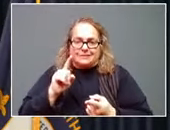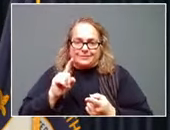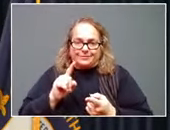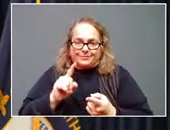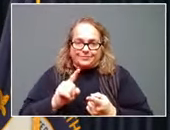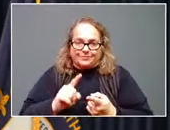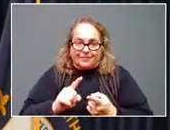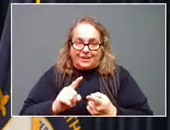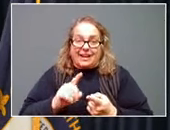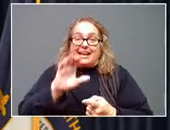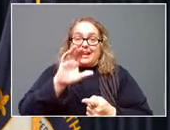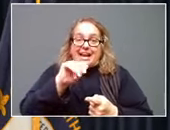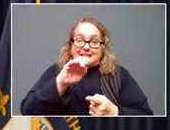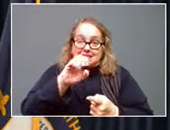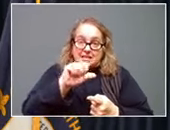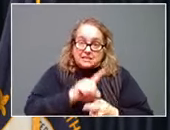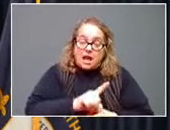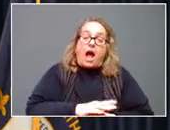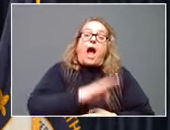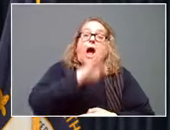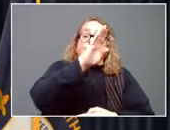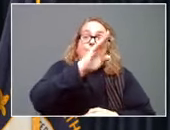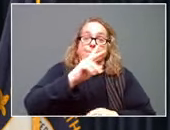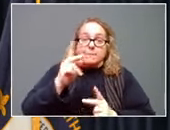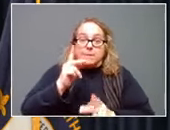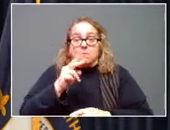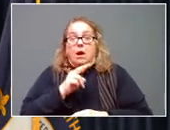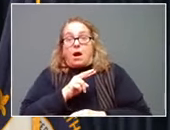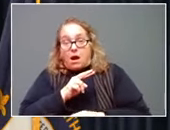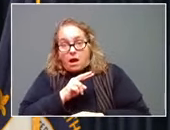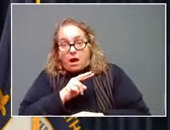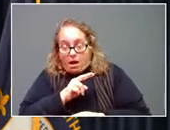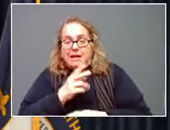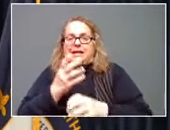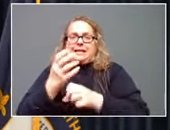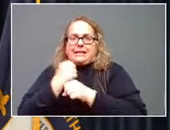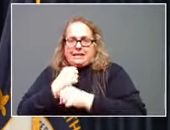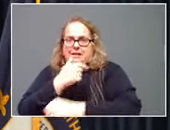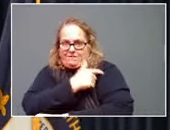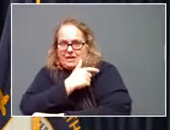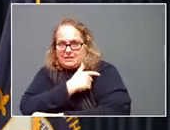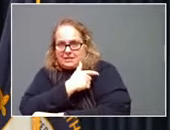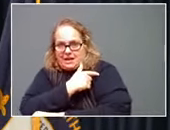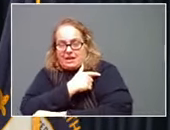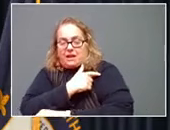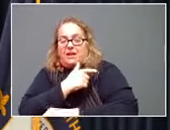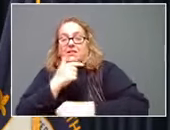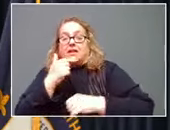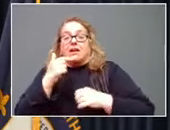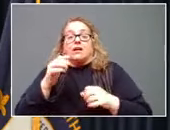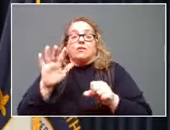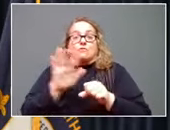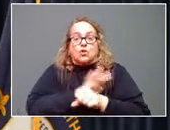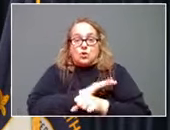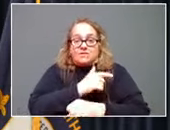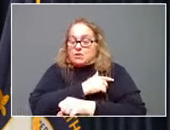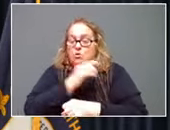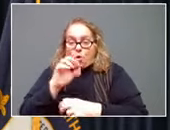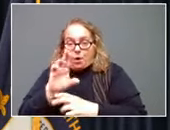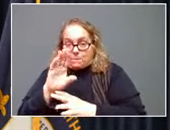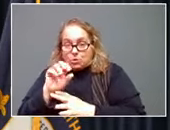up. People notice a little bit more choose to get vaccinated or fully vaccinated or boosted. And when